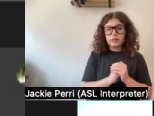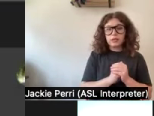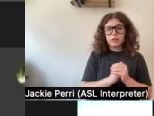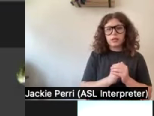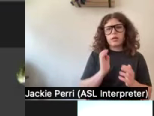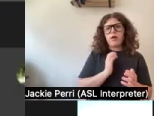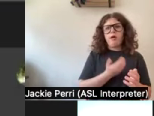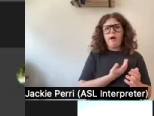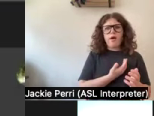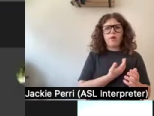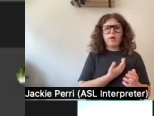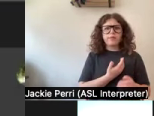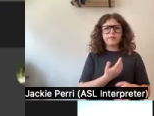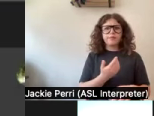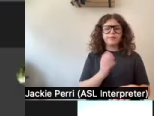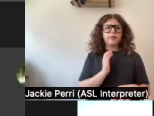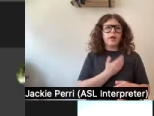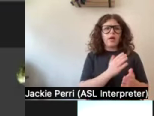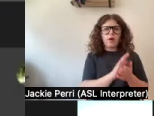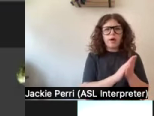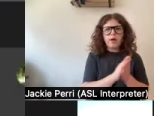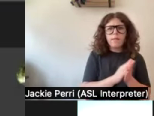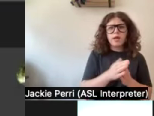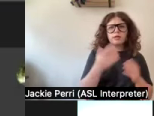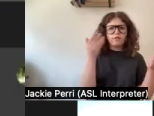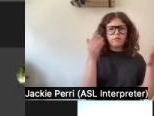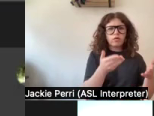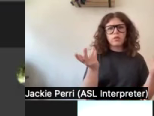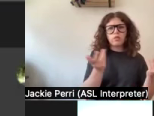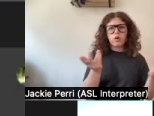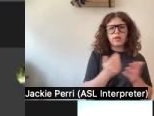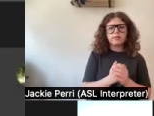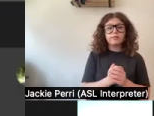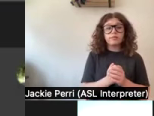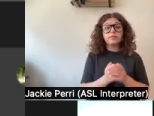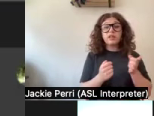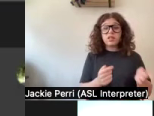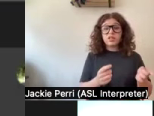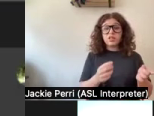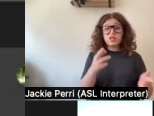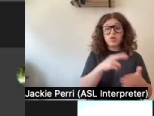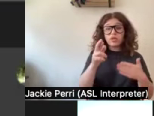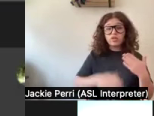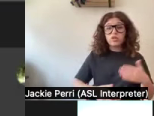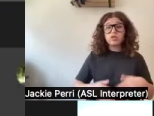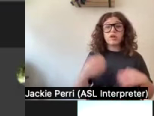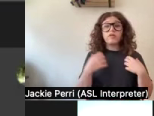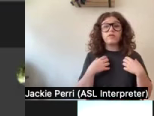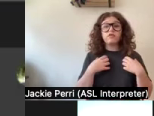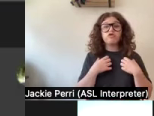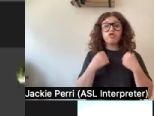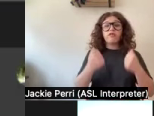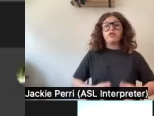campaign is focused on. Sex ed works is a result of survivors of gender-based violence,